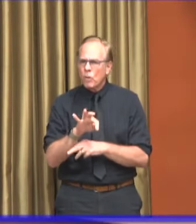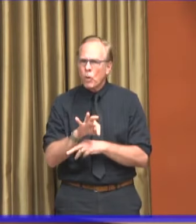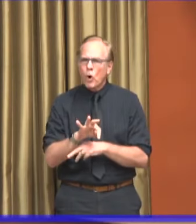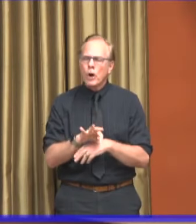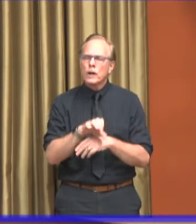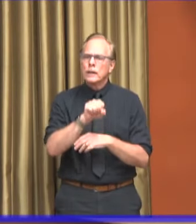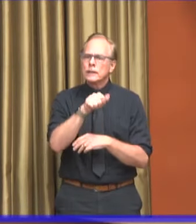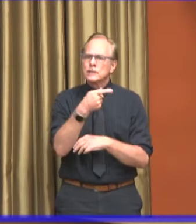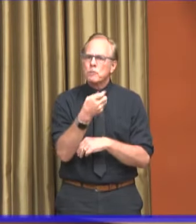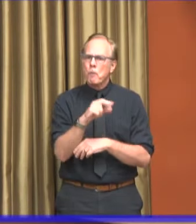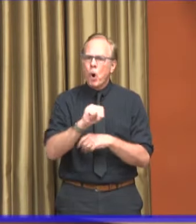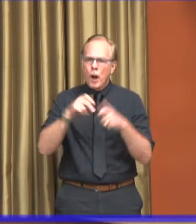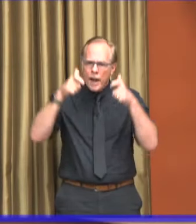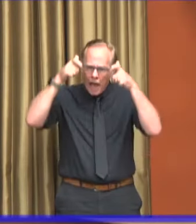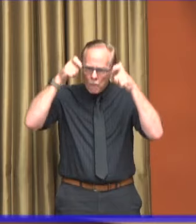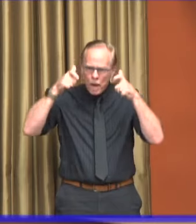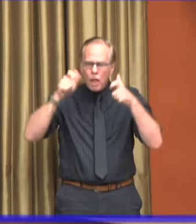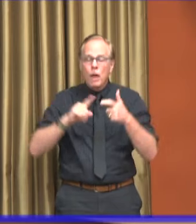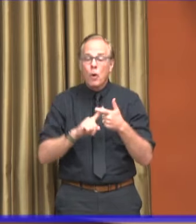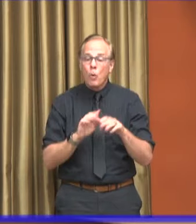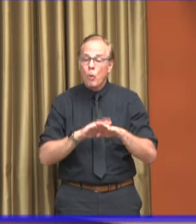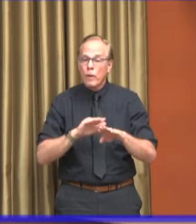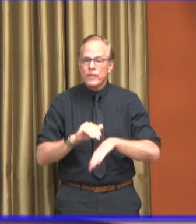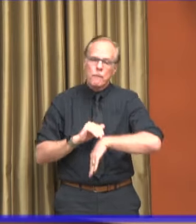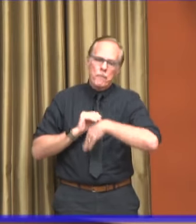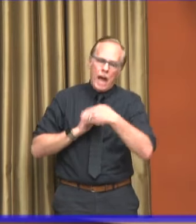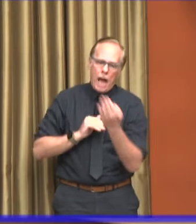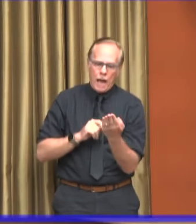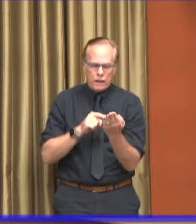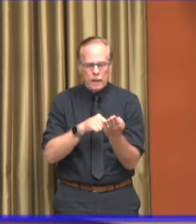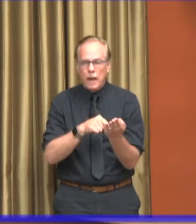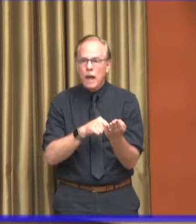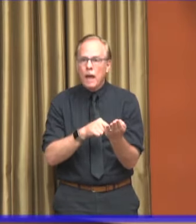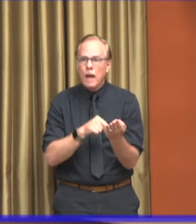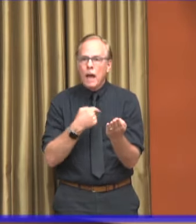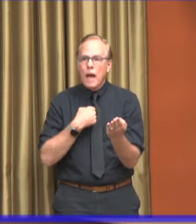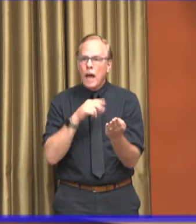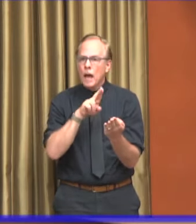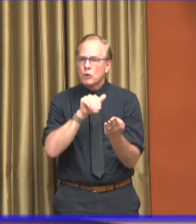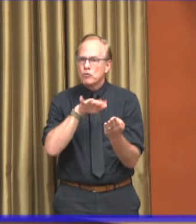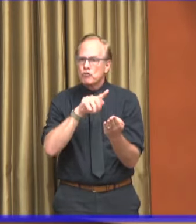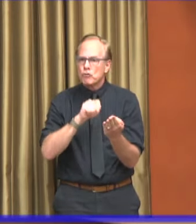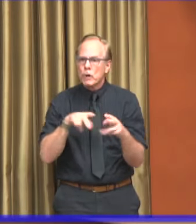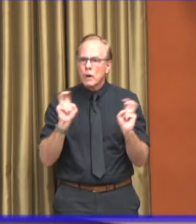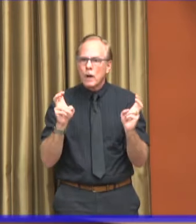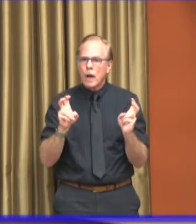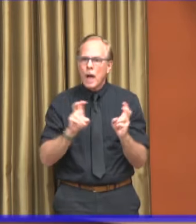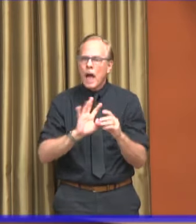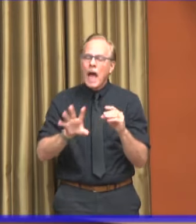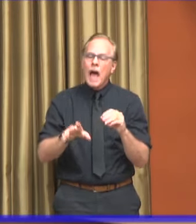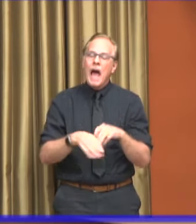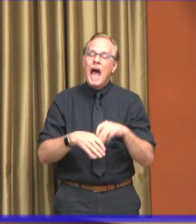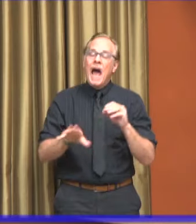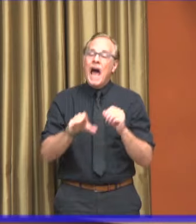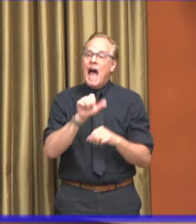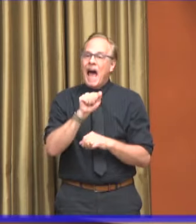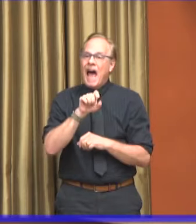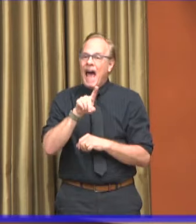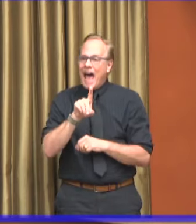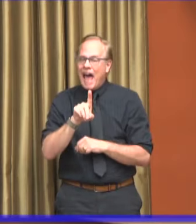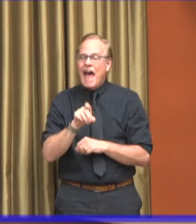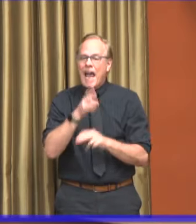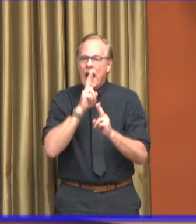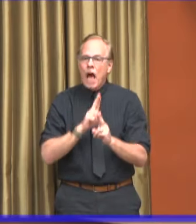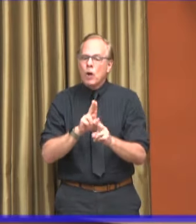helmet. And on the back, the unit sort of slogan was ad honorem, which means we do it for the